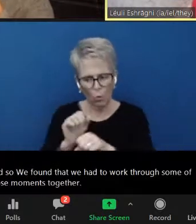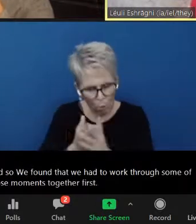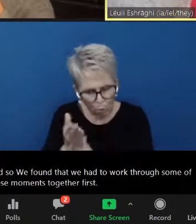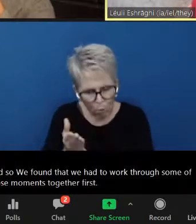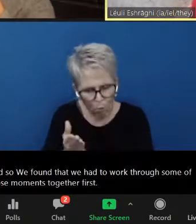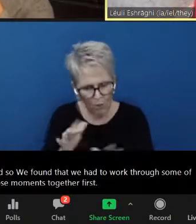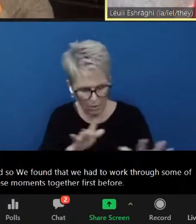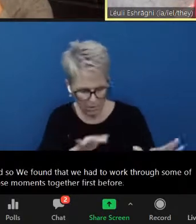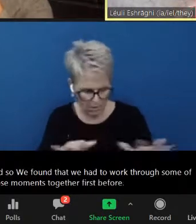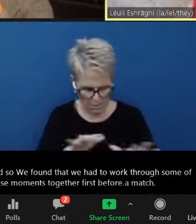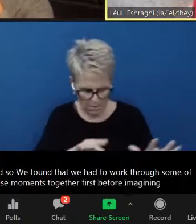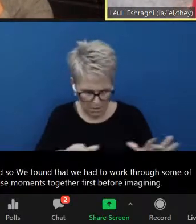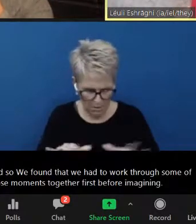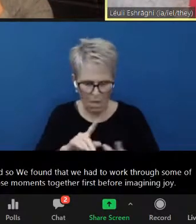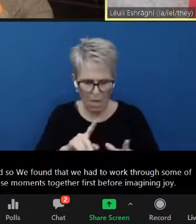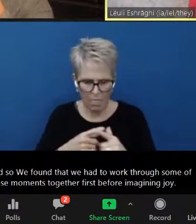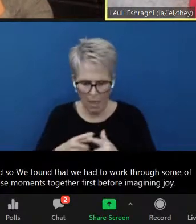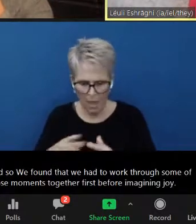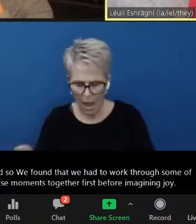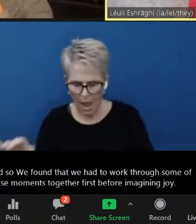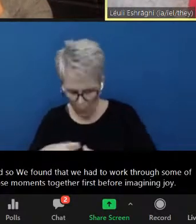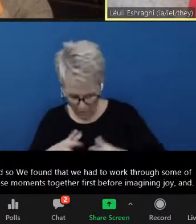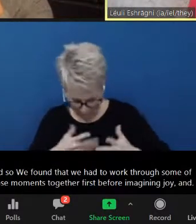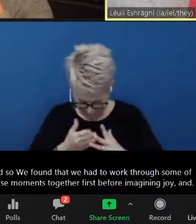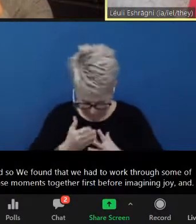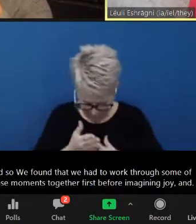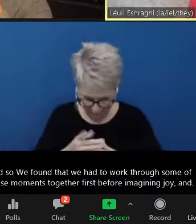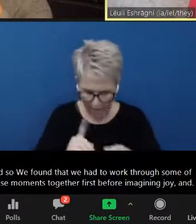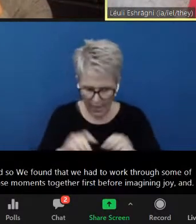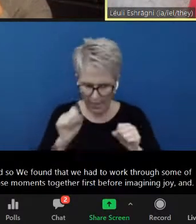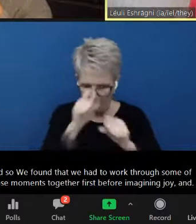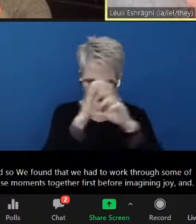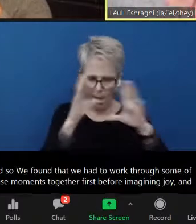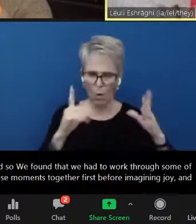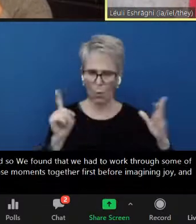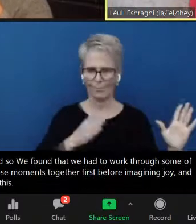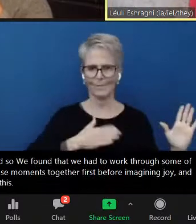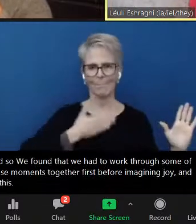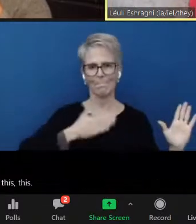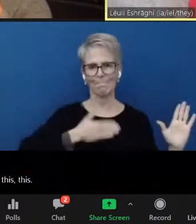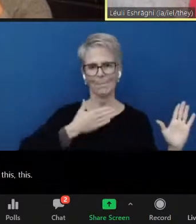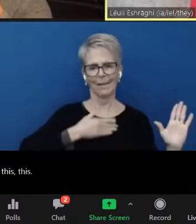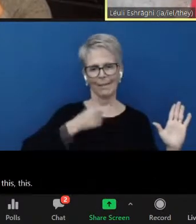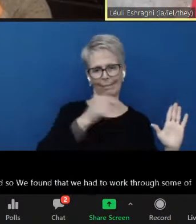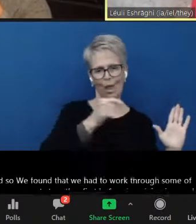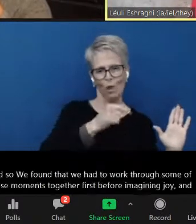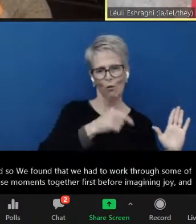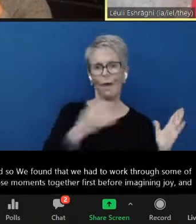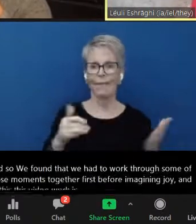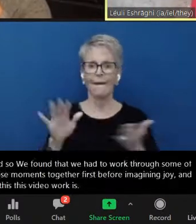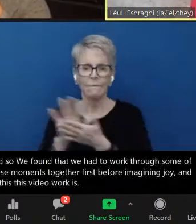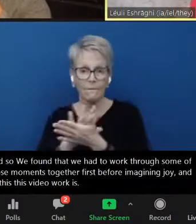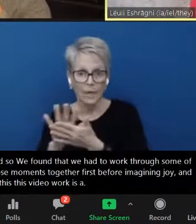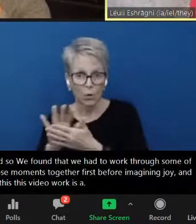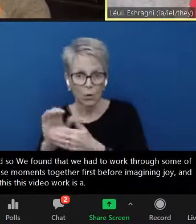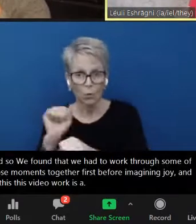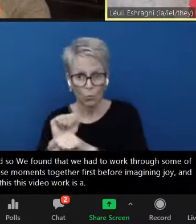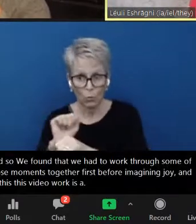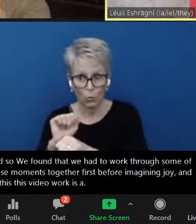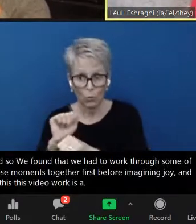first before imagining joy. And so this video work is